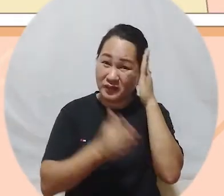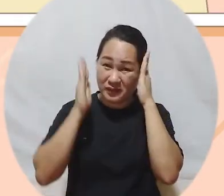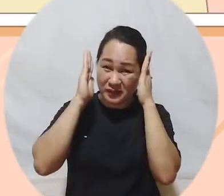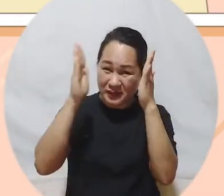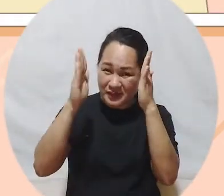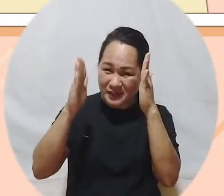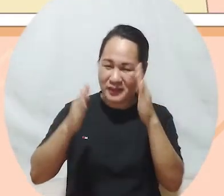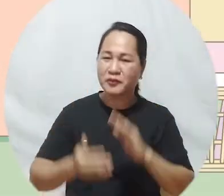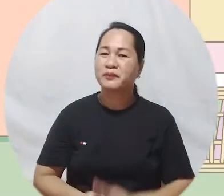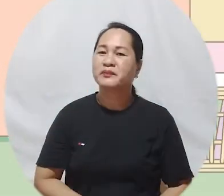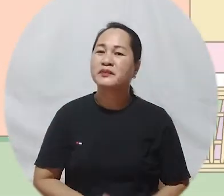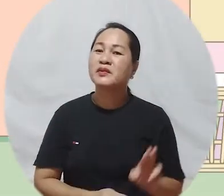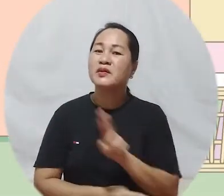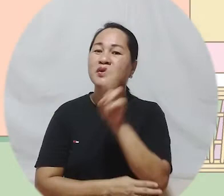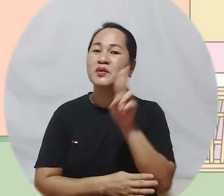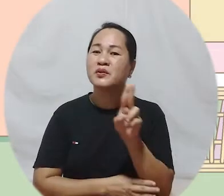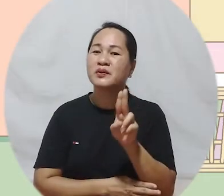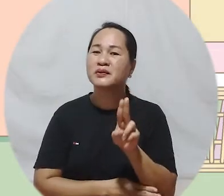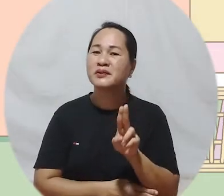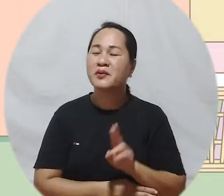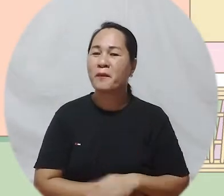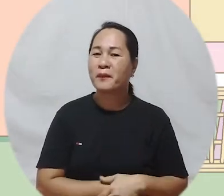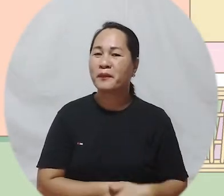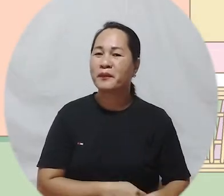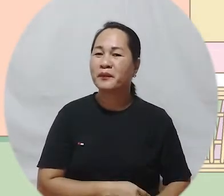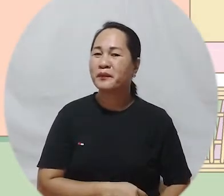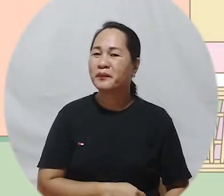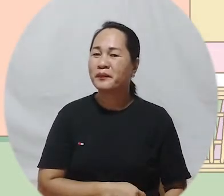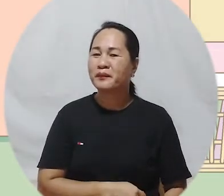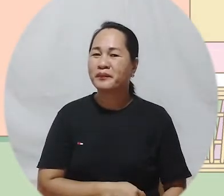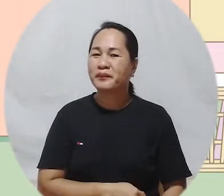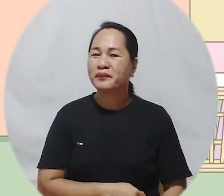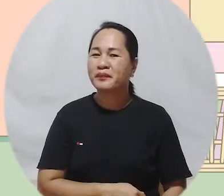you listened well. Let us use our